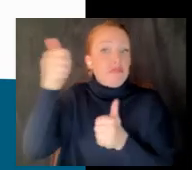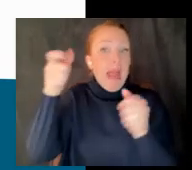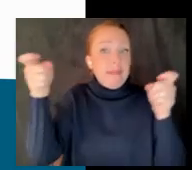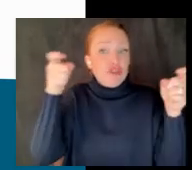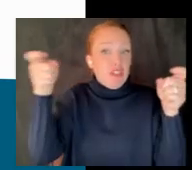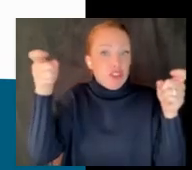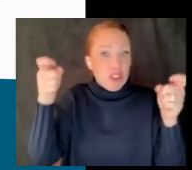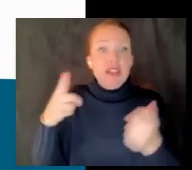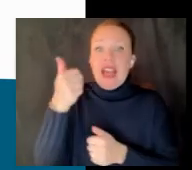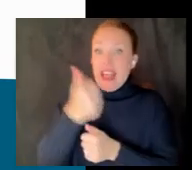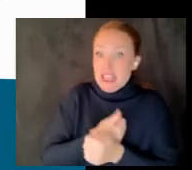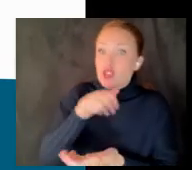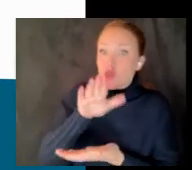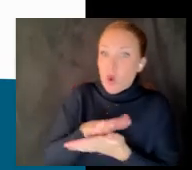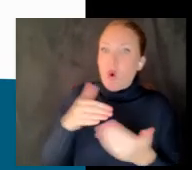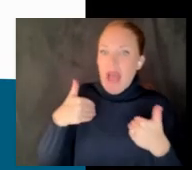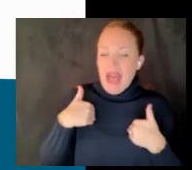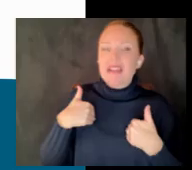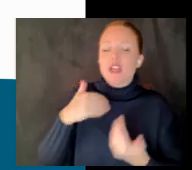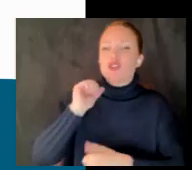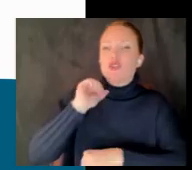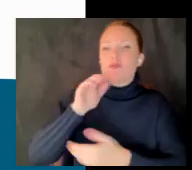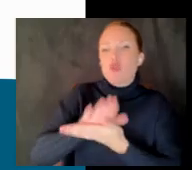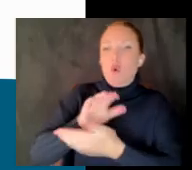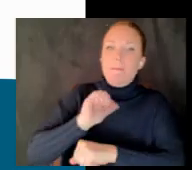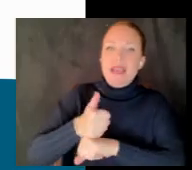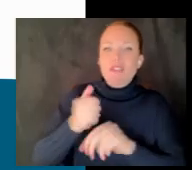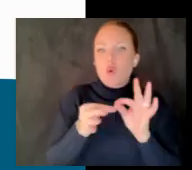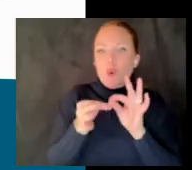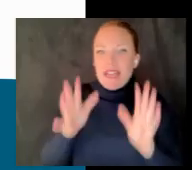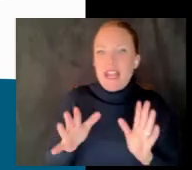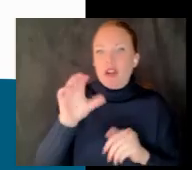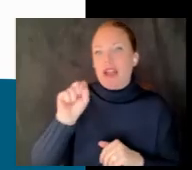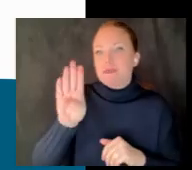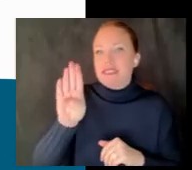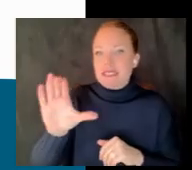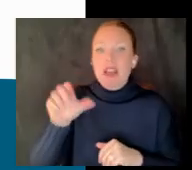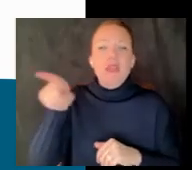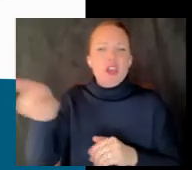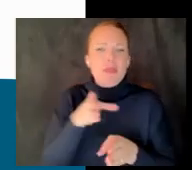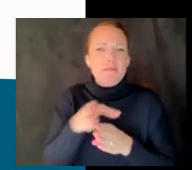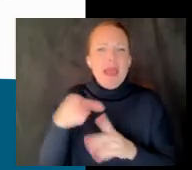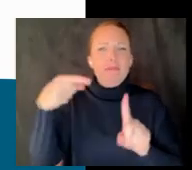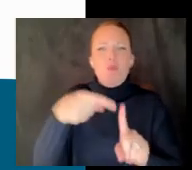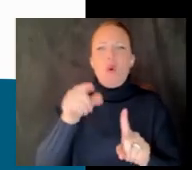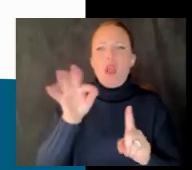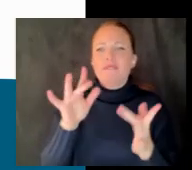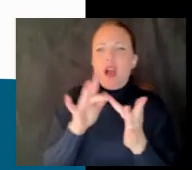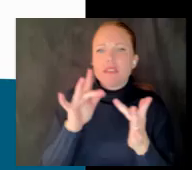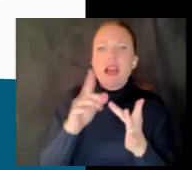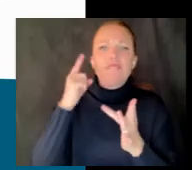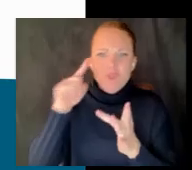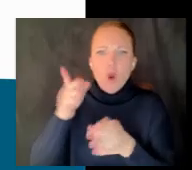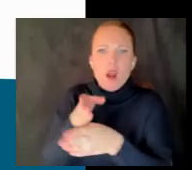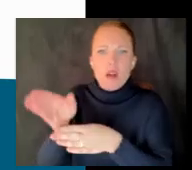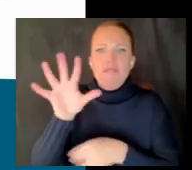as I said, also has a school-based coordinator, or SBC, who serves as a primary point of contact for Section 504.